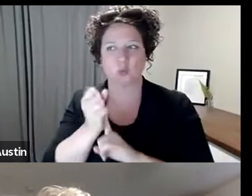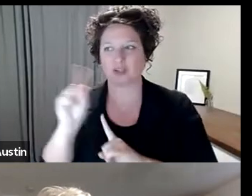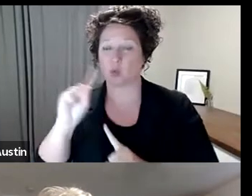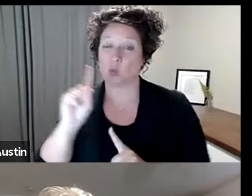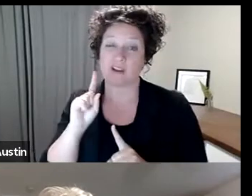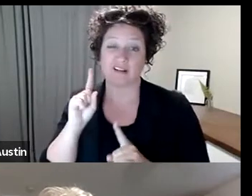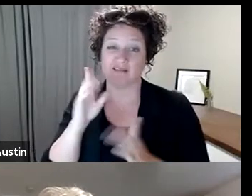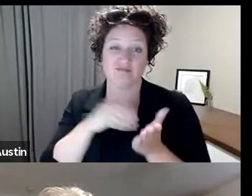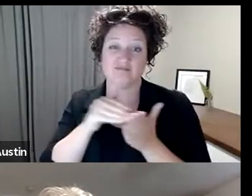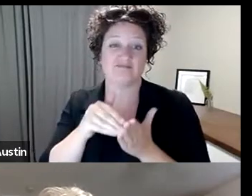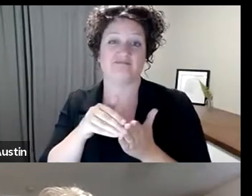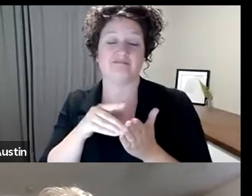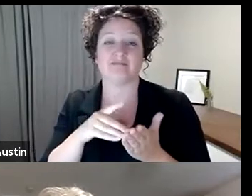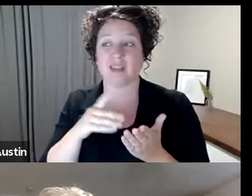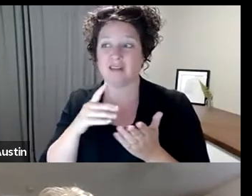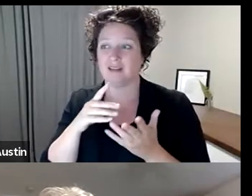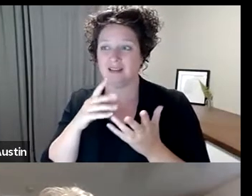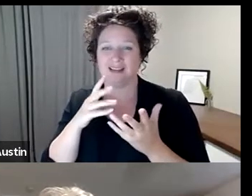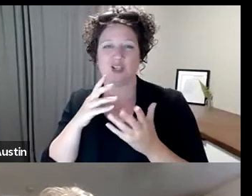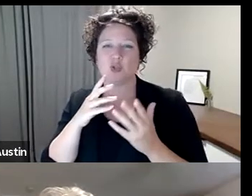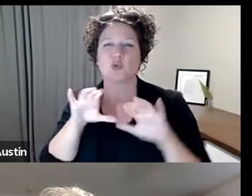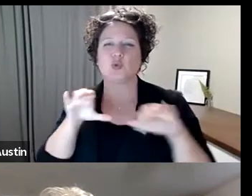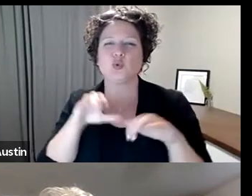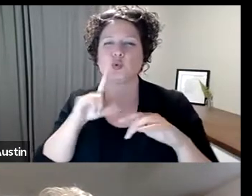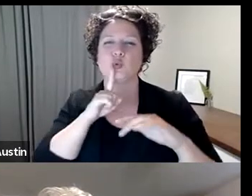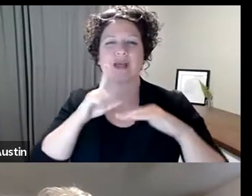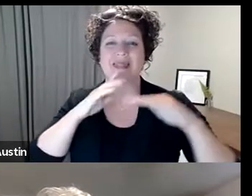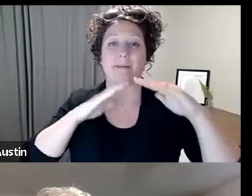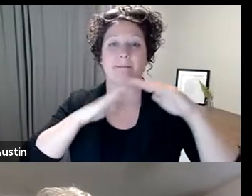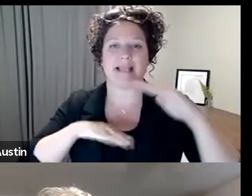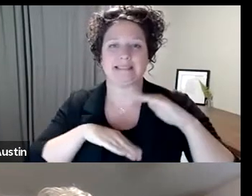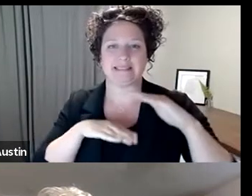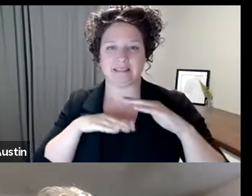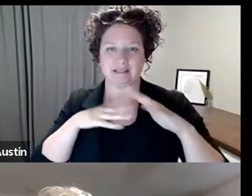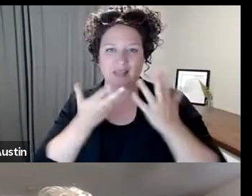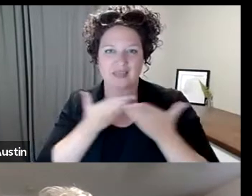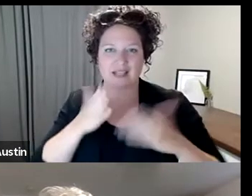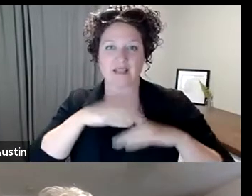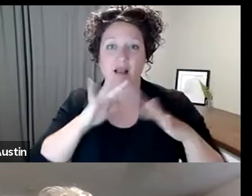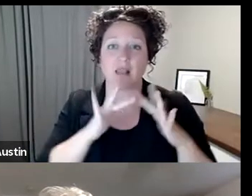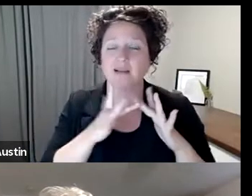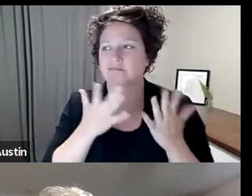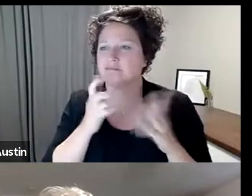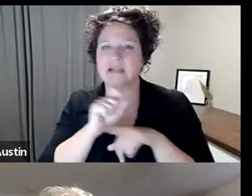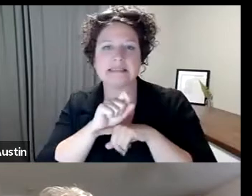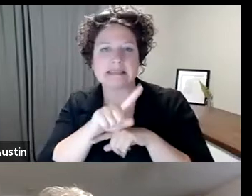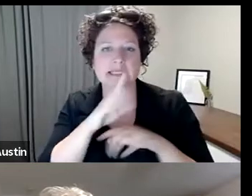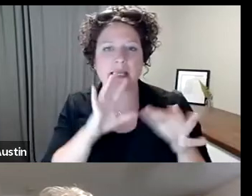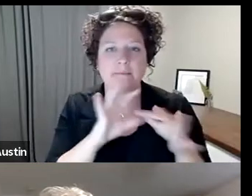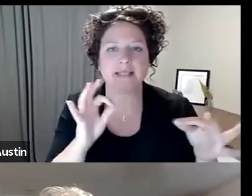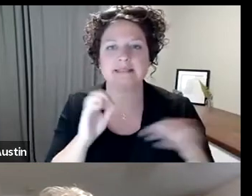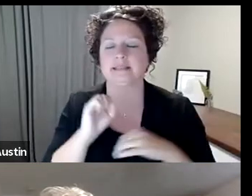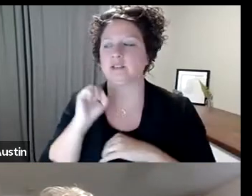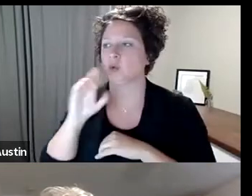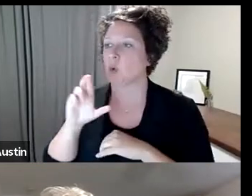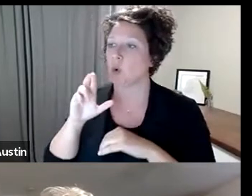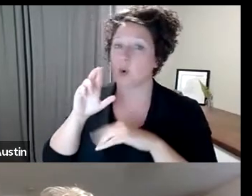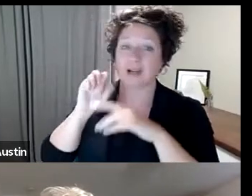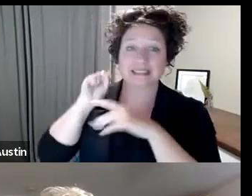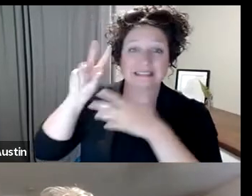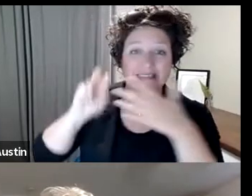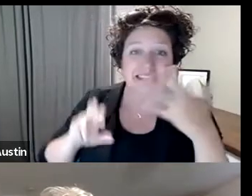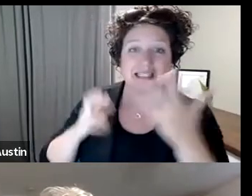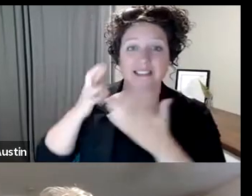many instances, in order to do even the most basic activities online, whether it's sending a message or sending resources